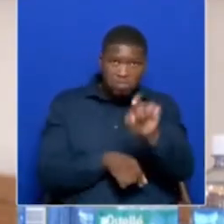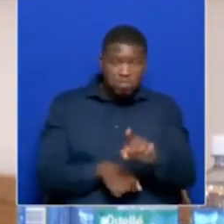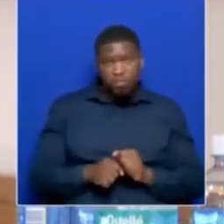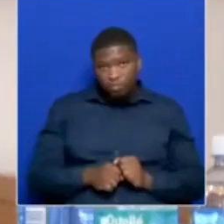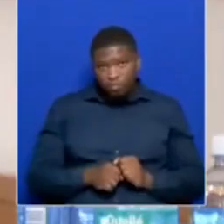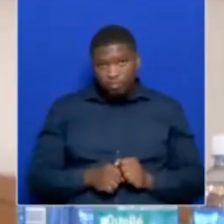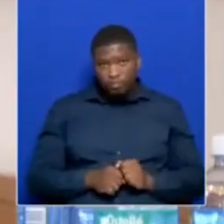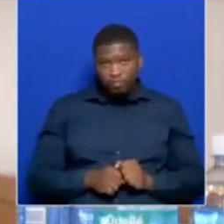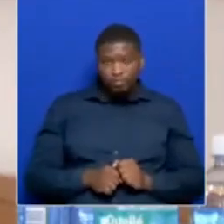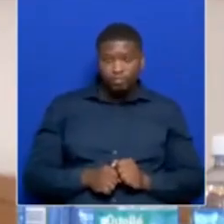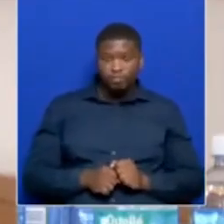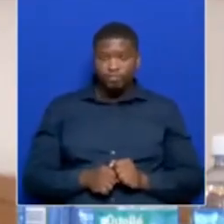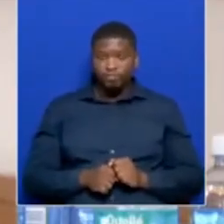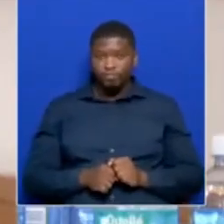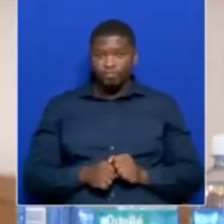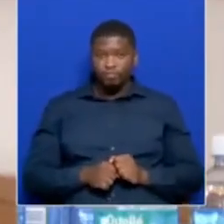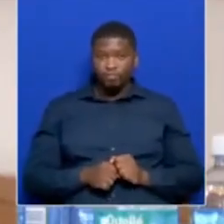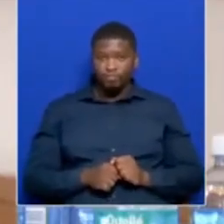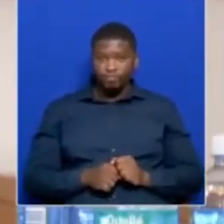your conversation?